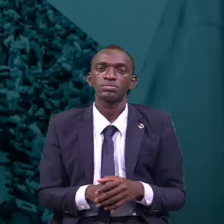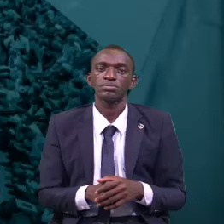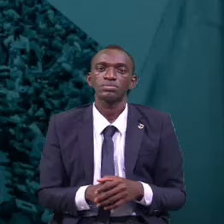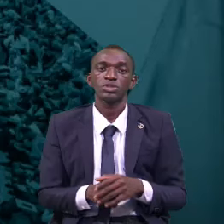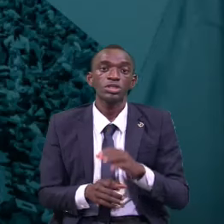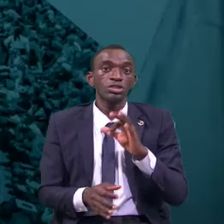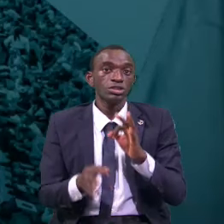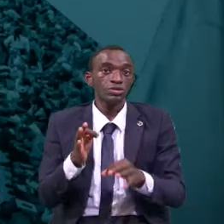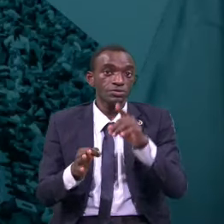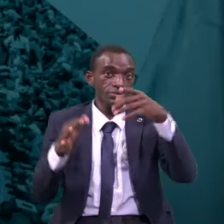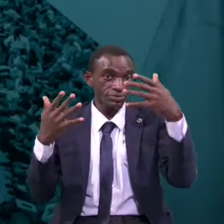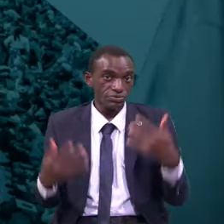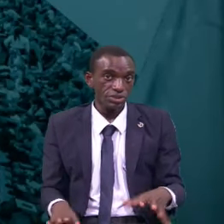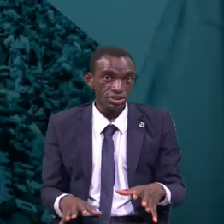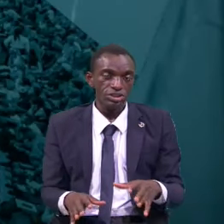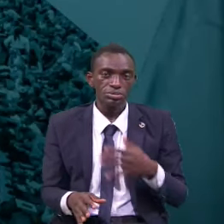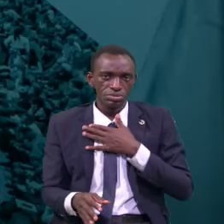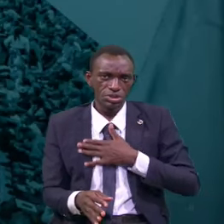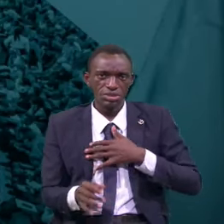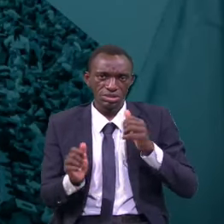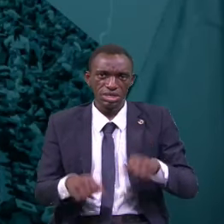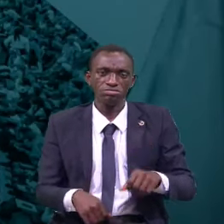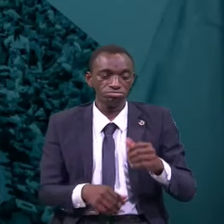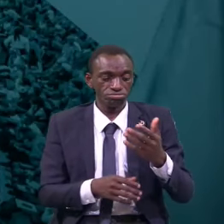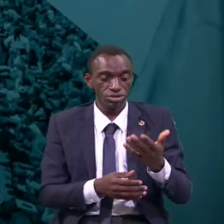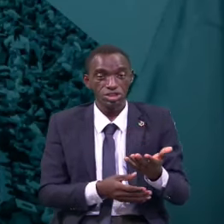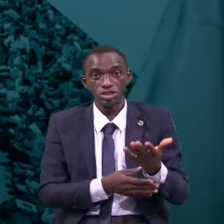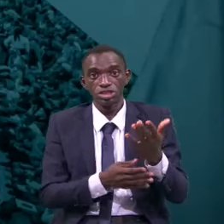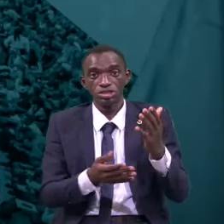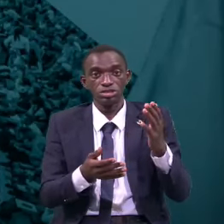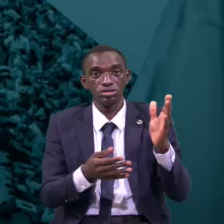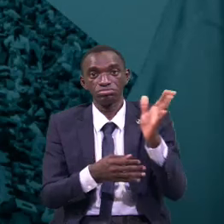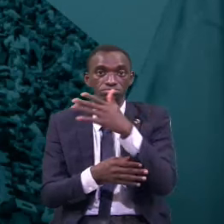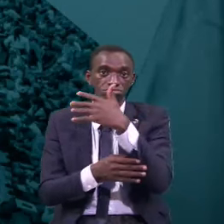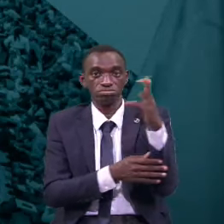you are done, please may you lift up your flag to signify that you're over.